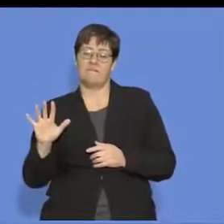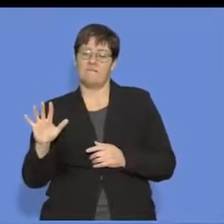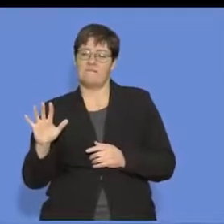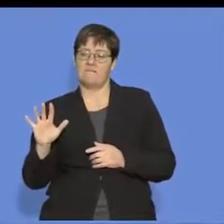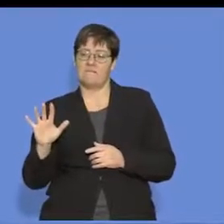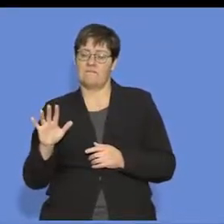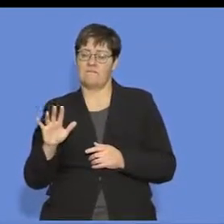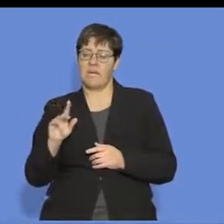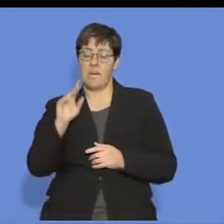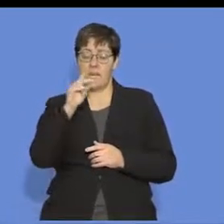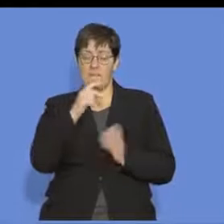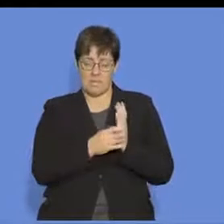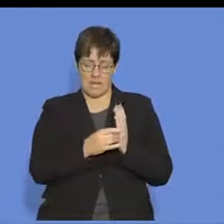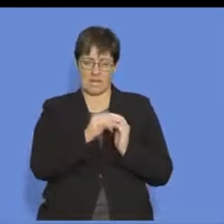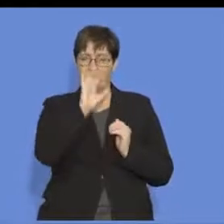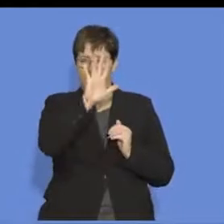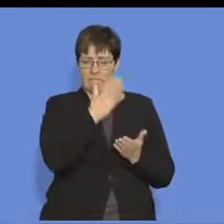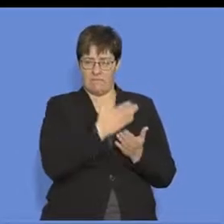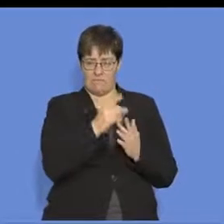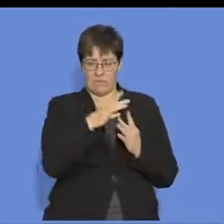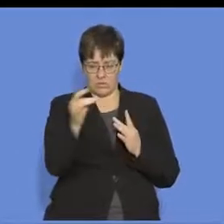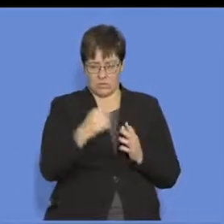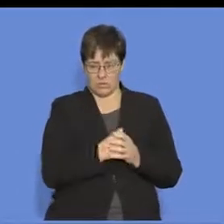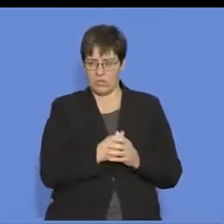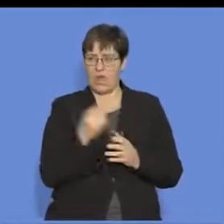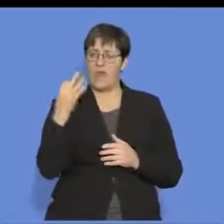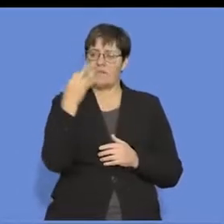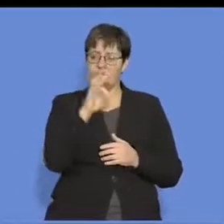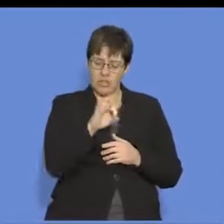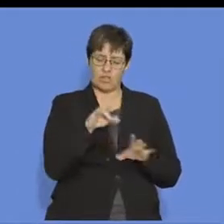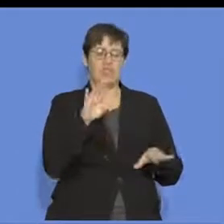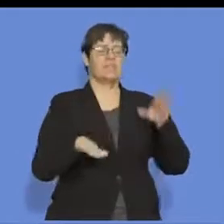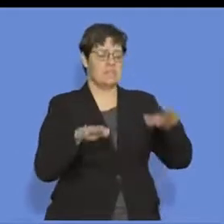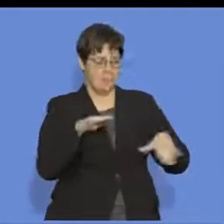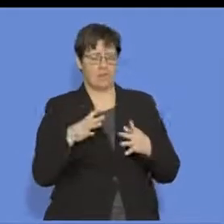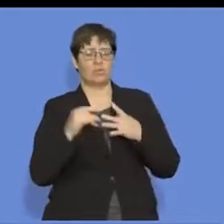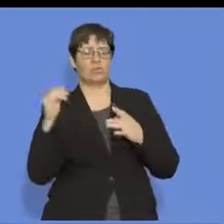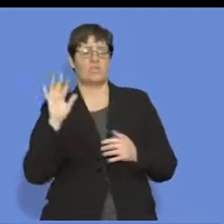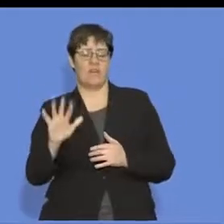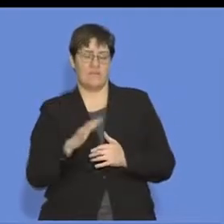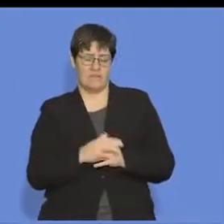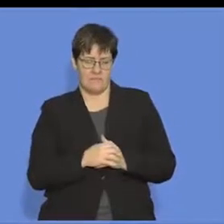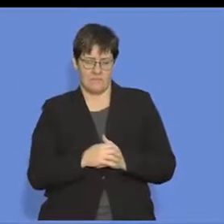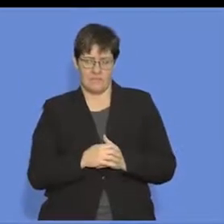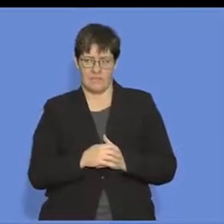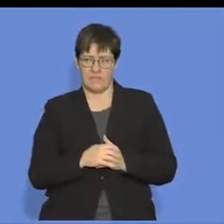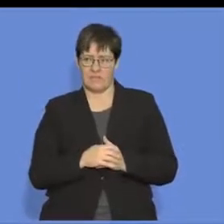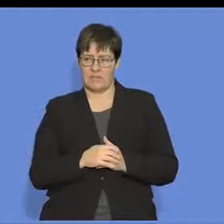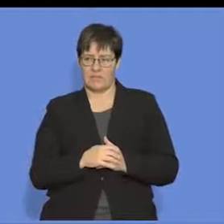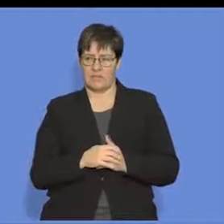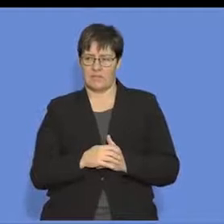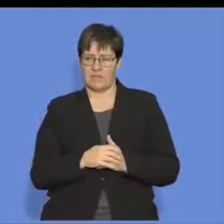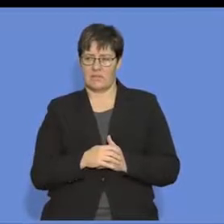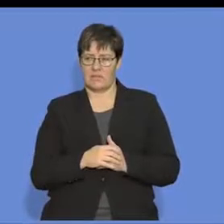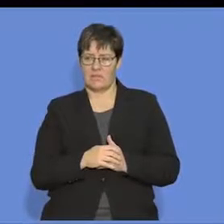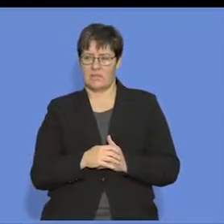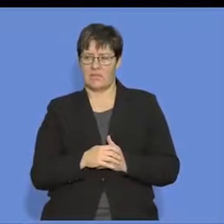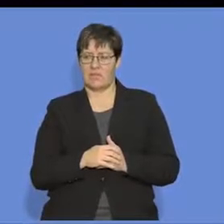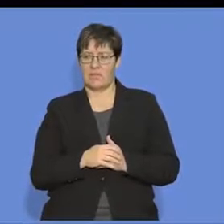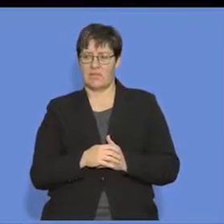So meat, I can choose 5. Fish, similarly, I could choose mash or chips,